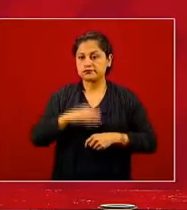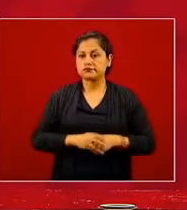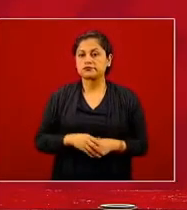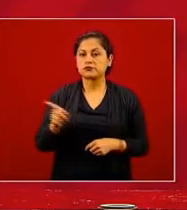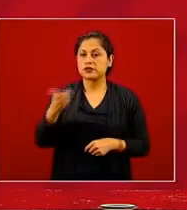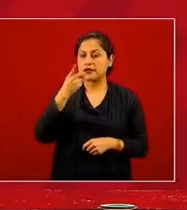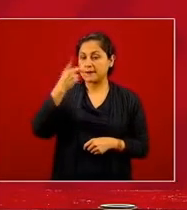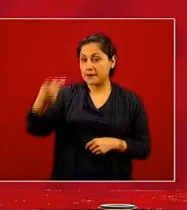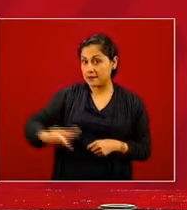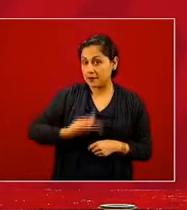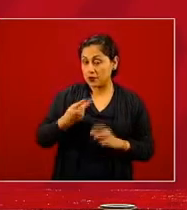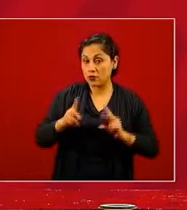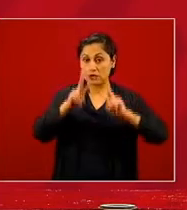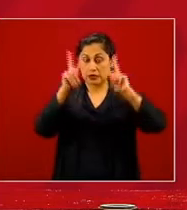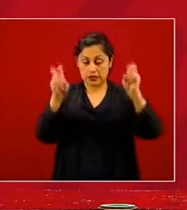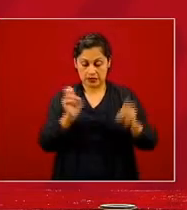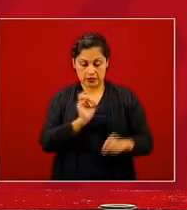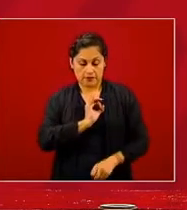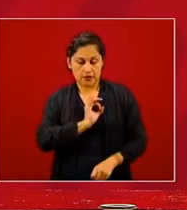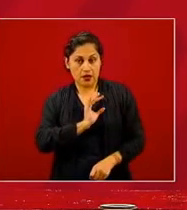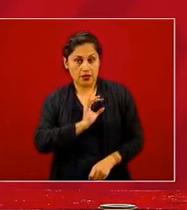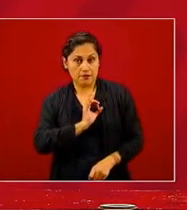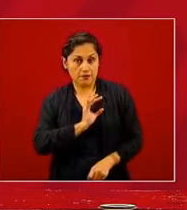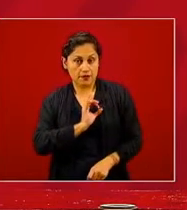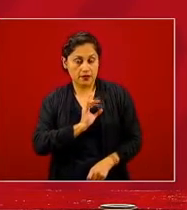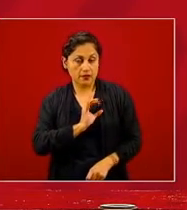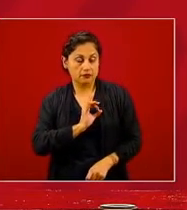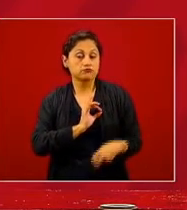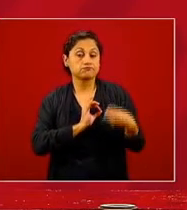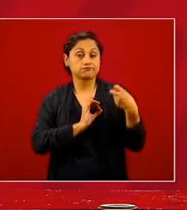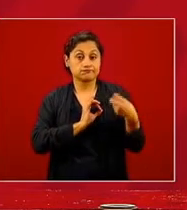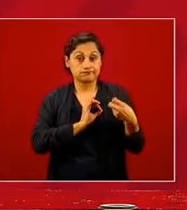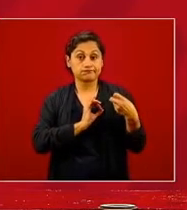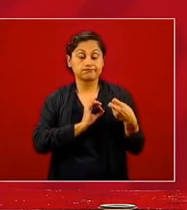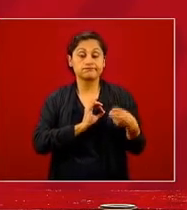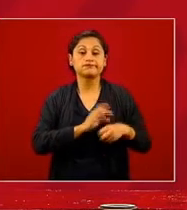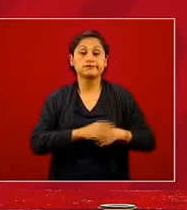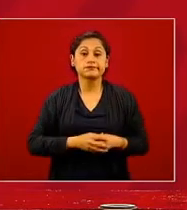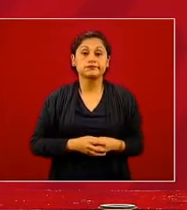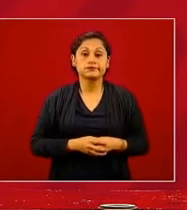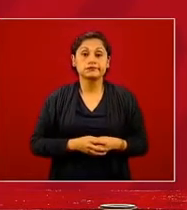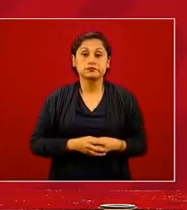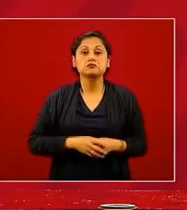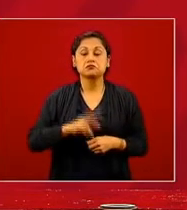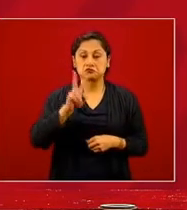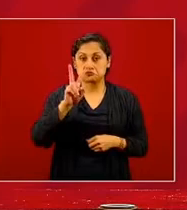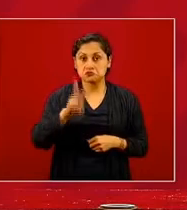remind the population of some things. In terms of the fear,